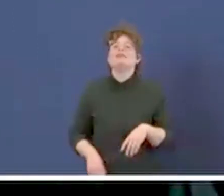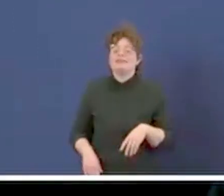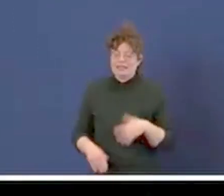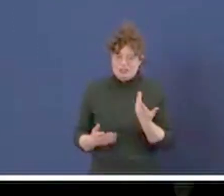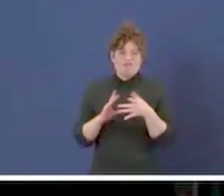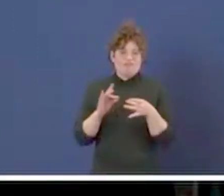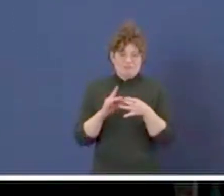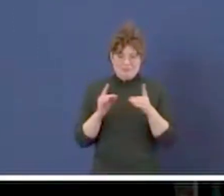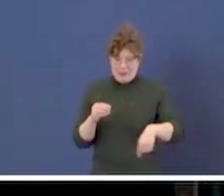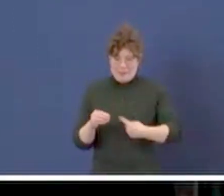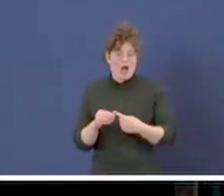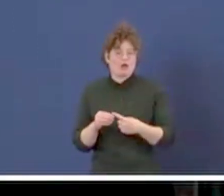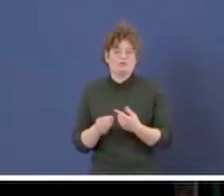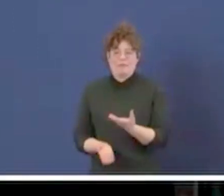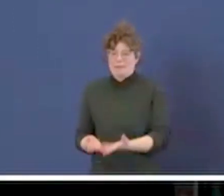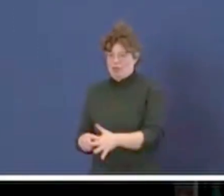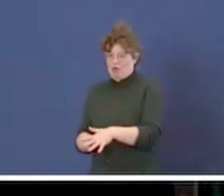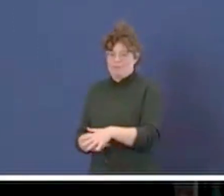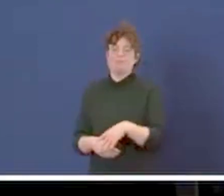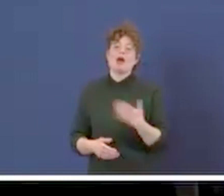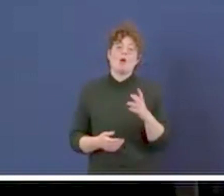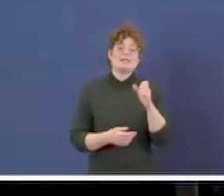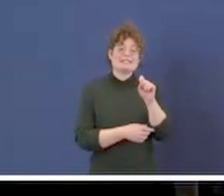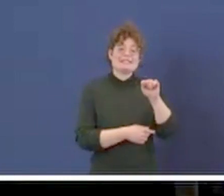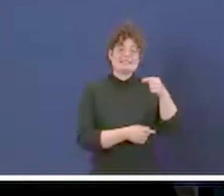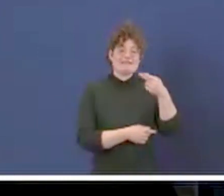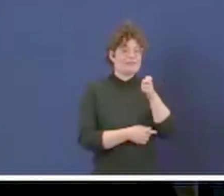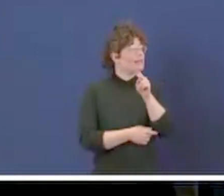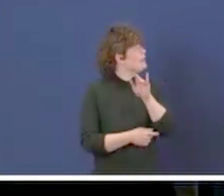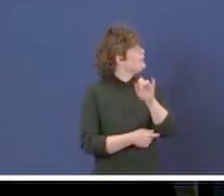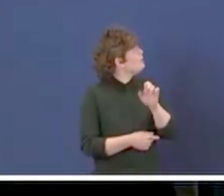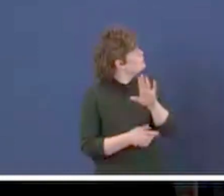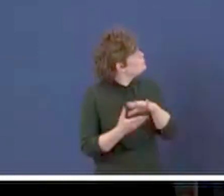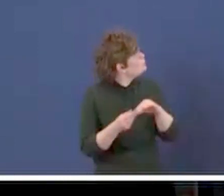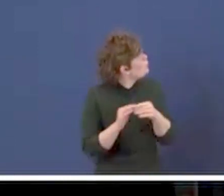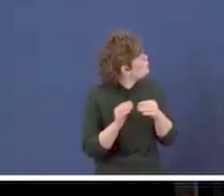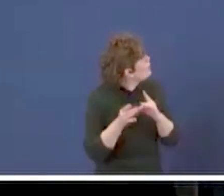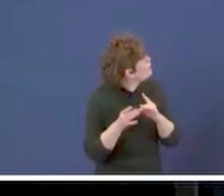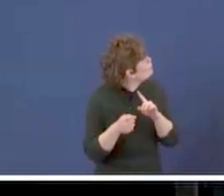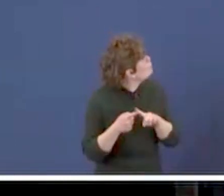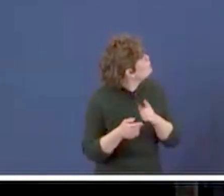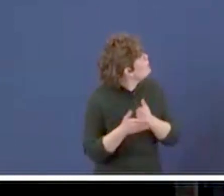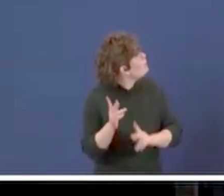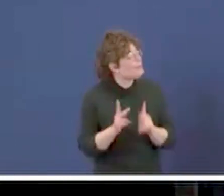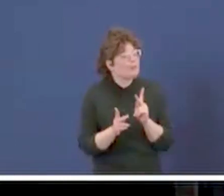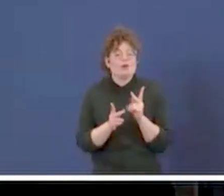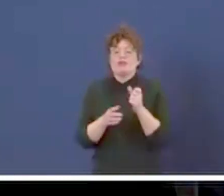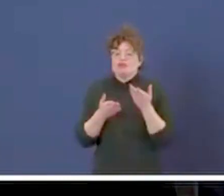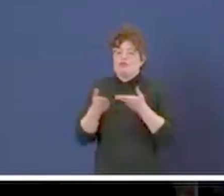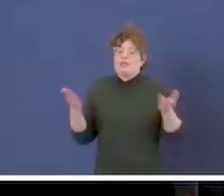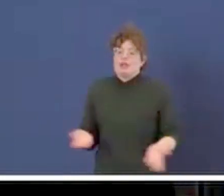about how Stephanie's story relates to some of the folks we serve here in Southeast